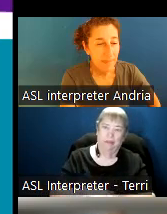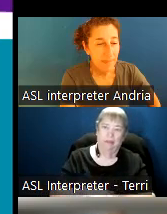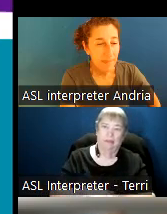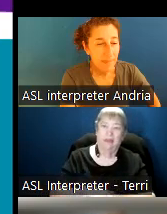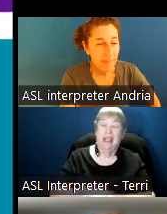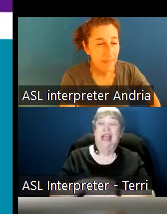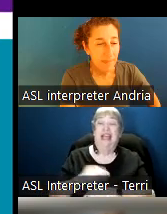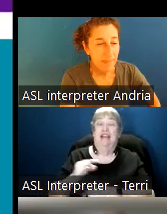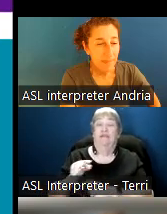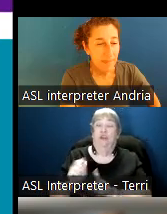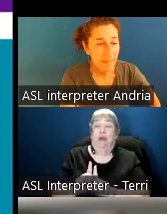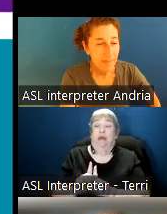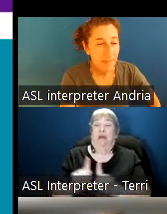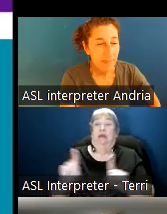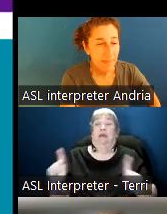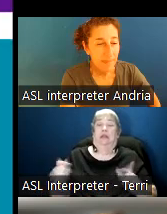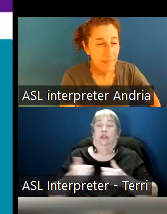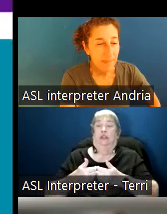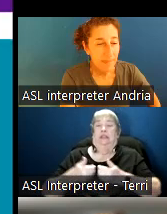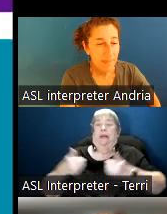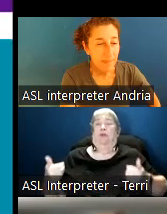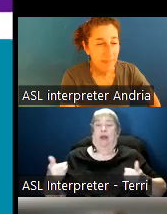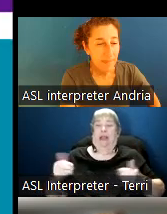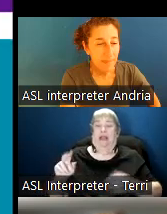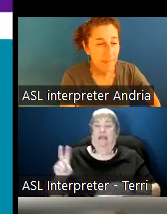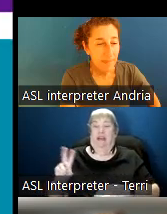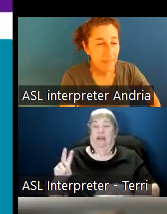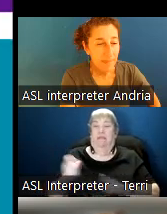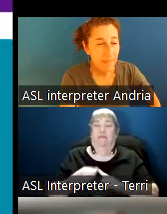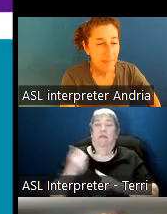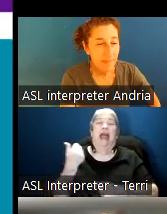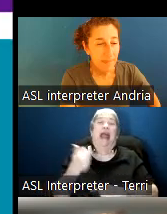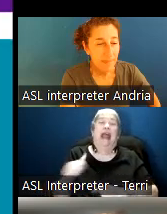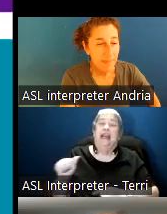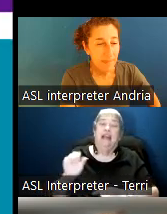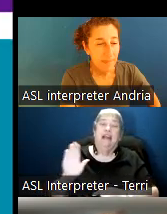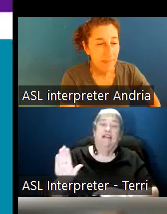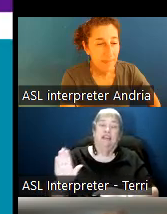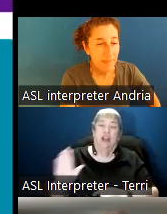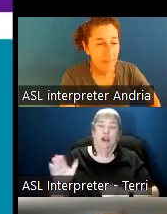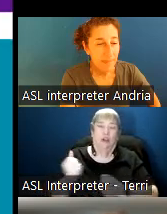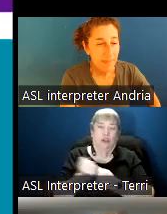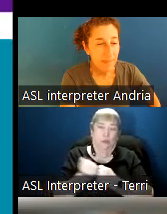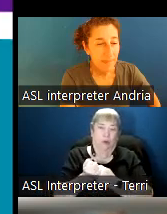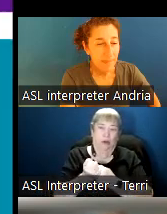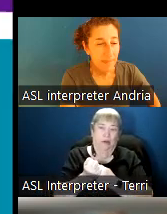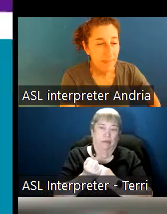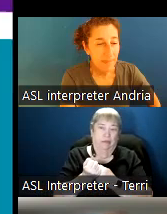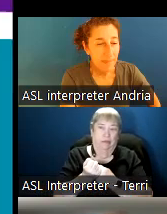away from any supportive unit, right? Get the victim away.